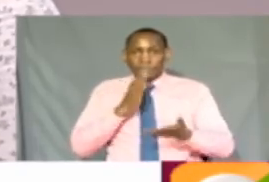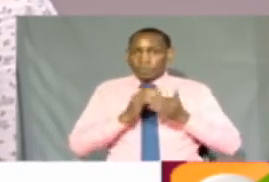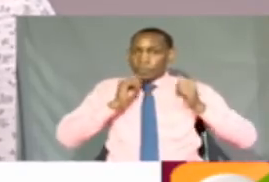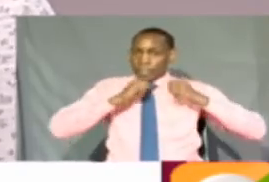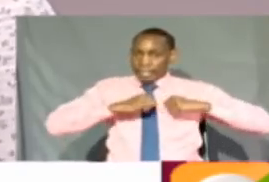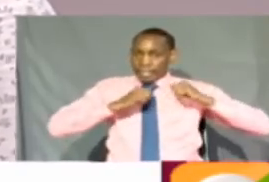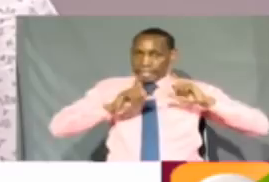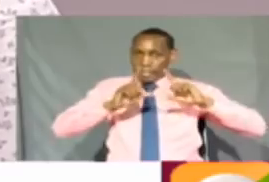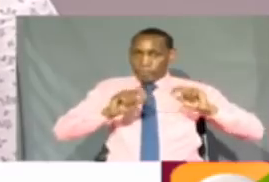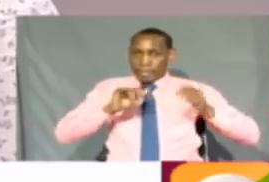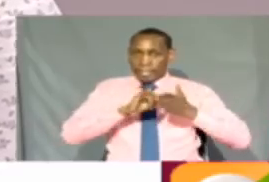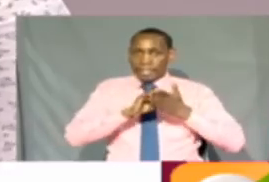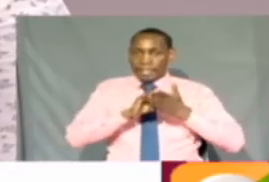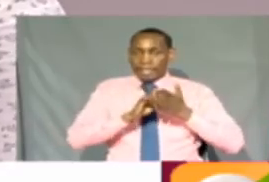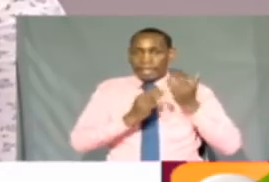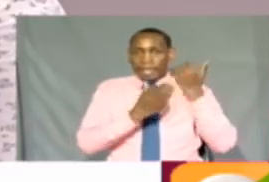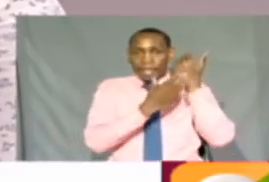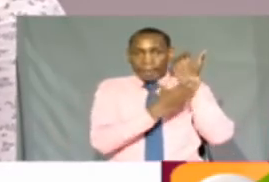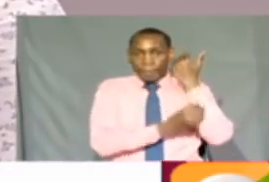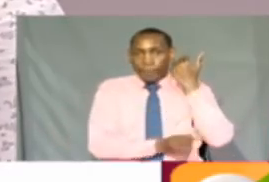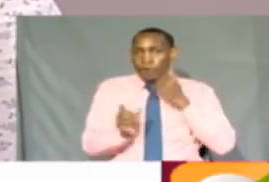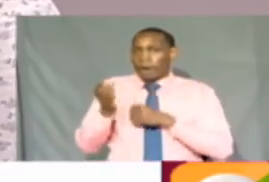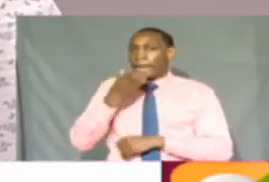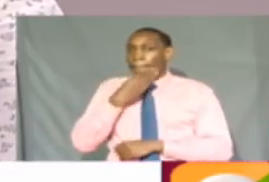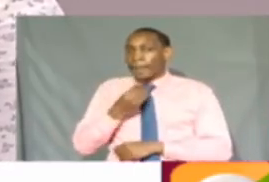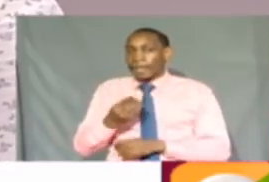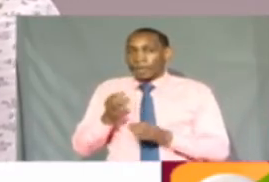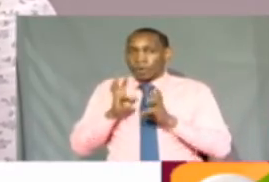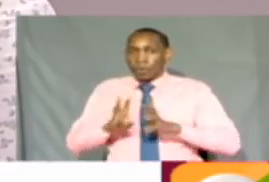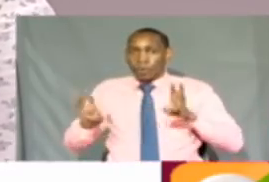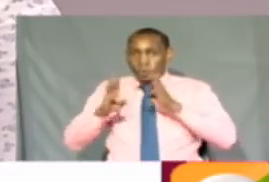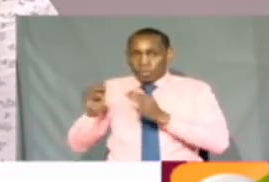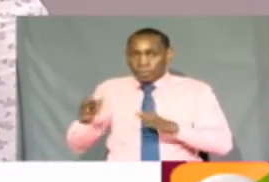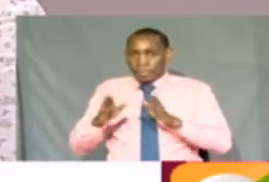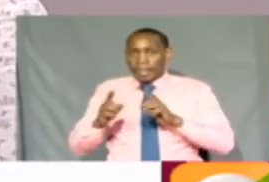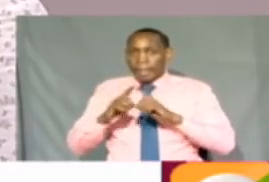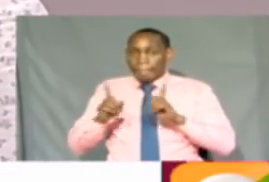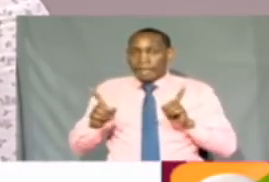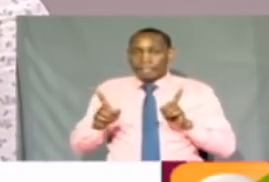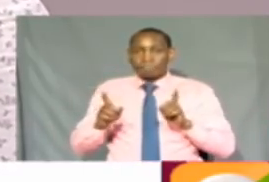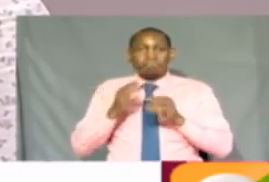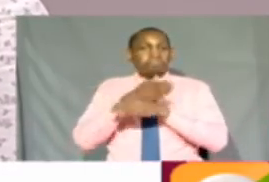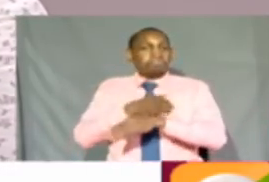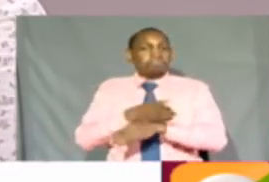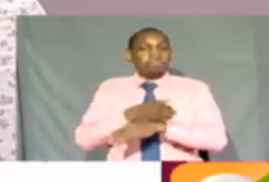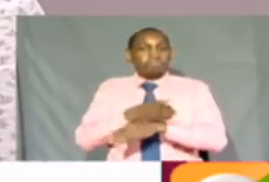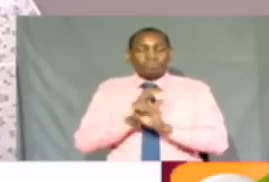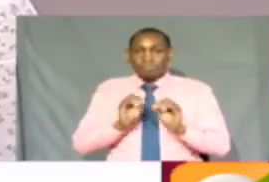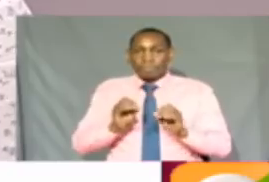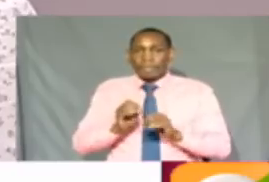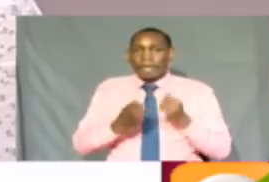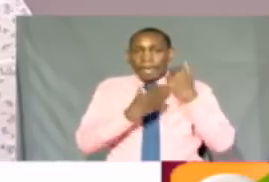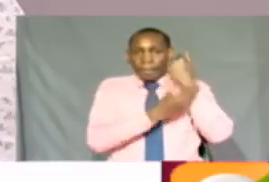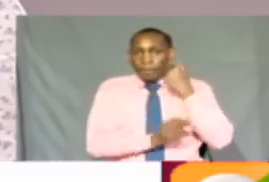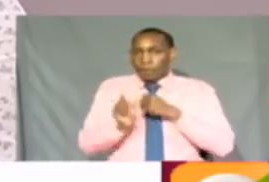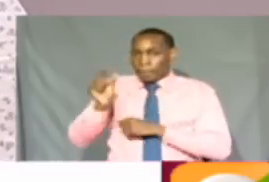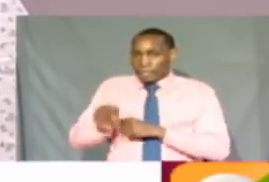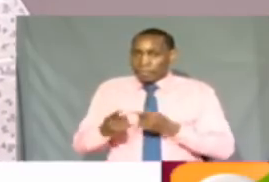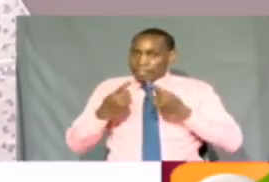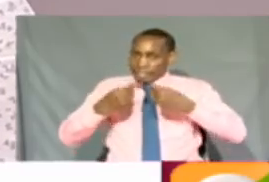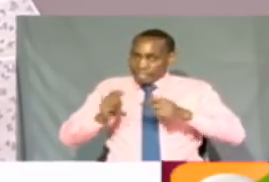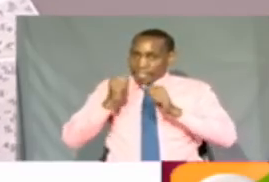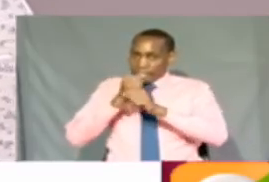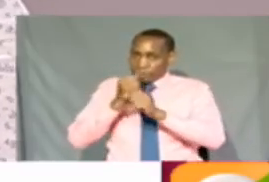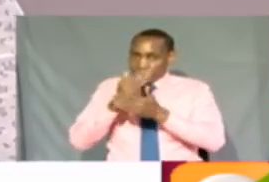with the statement, a broke guy deserves a chance, but not a broke guy who's doing nothing. It's a broke guy who's trying to do something